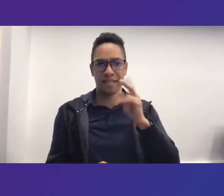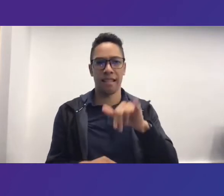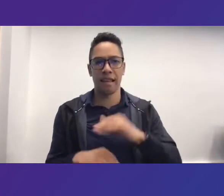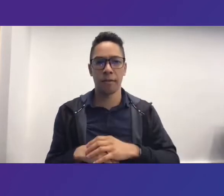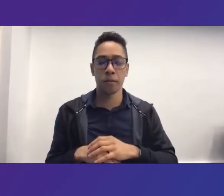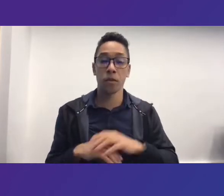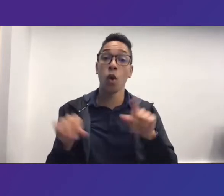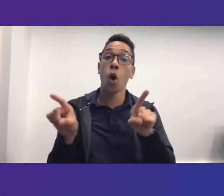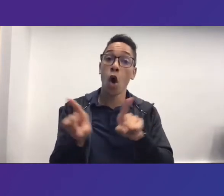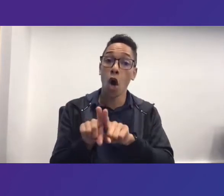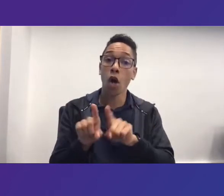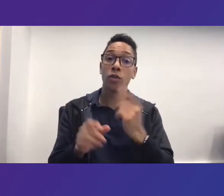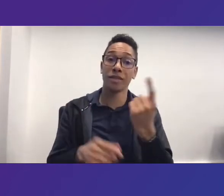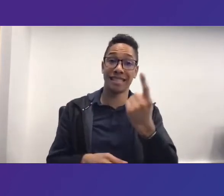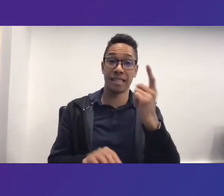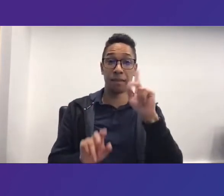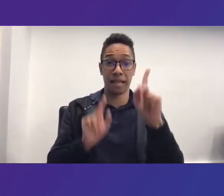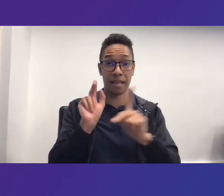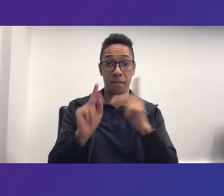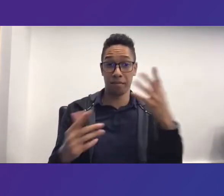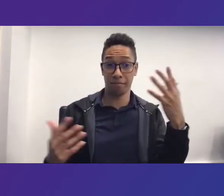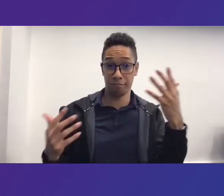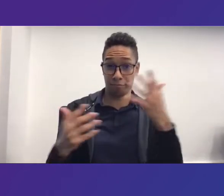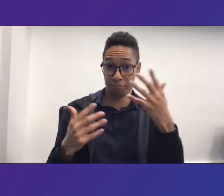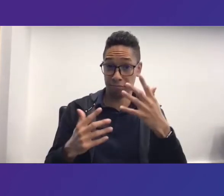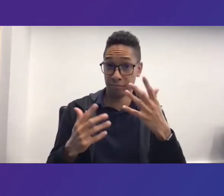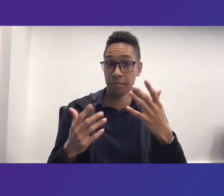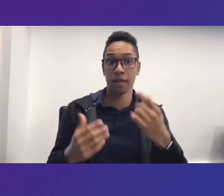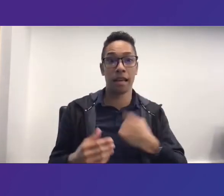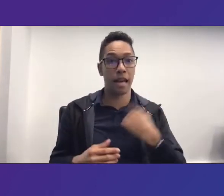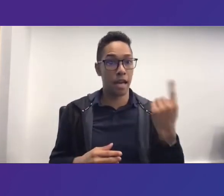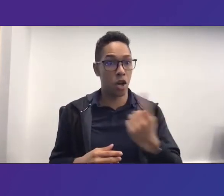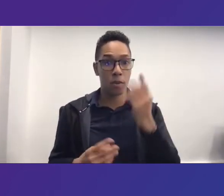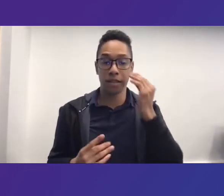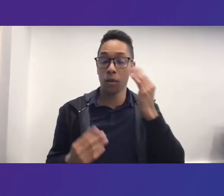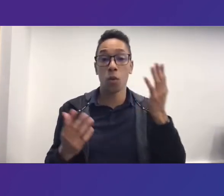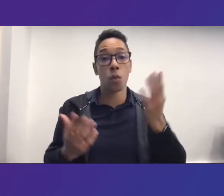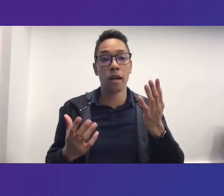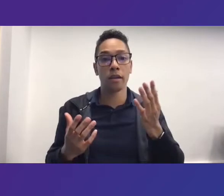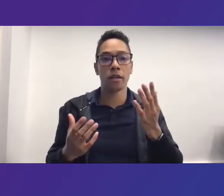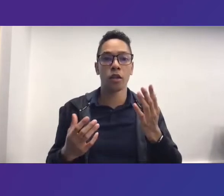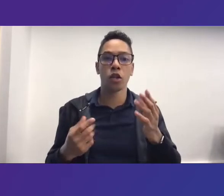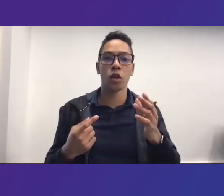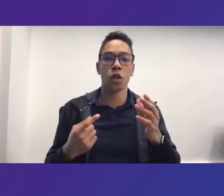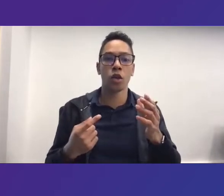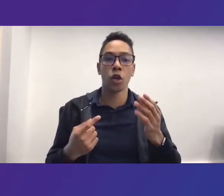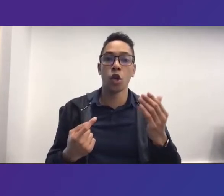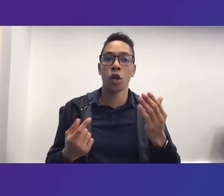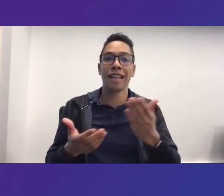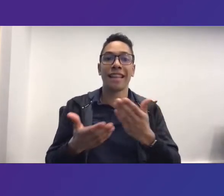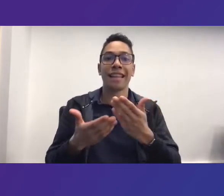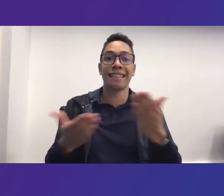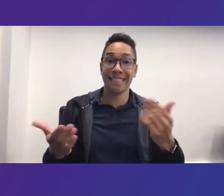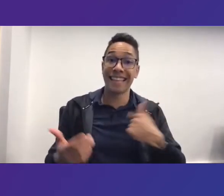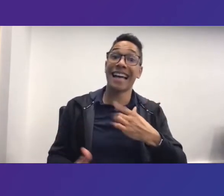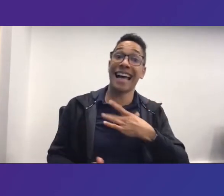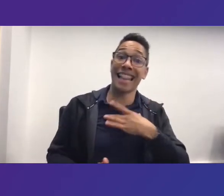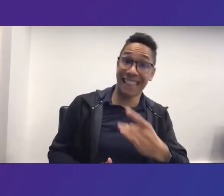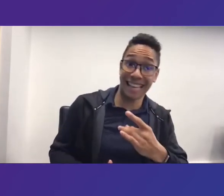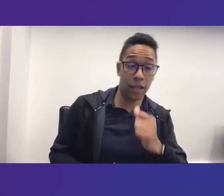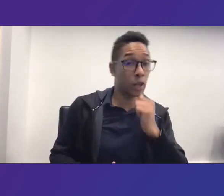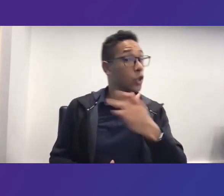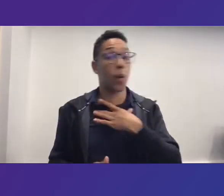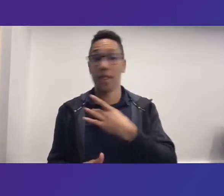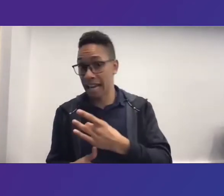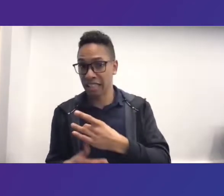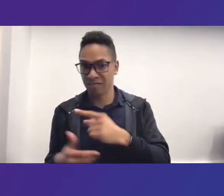that people are fearful of, which I always welcome in my life, is learning what are the no's and what are the things I don't like. And that's what helped forge me to